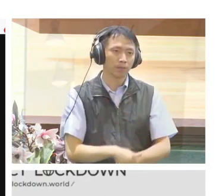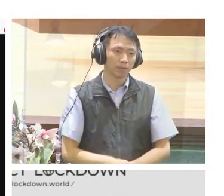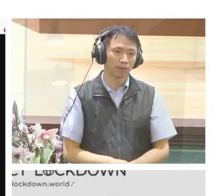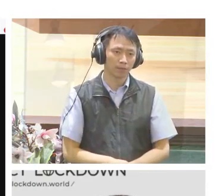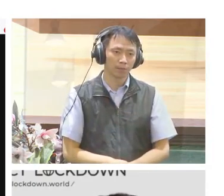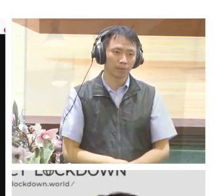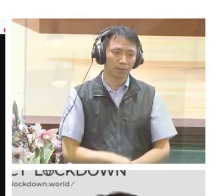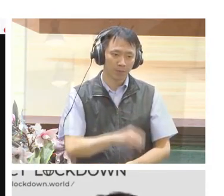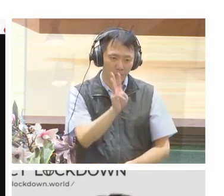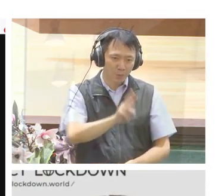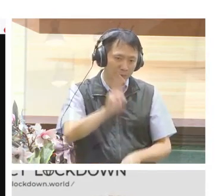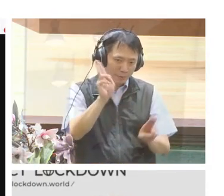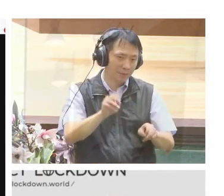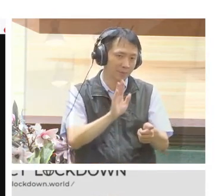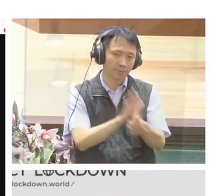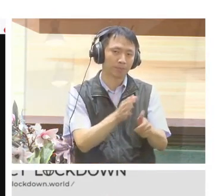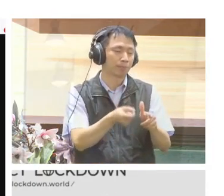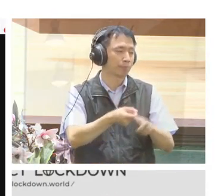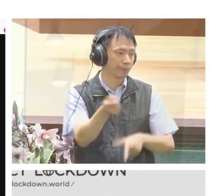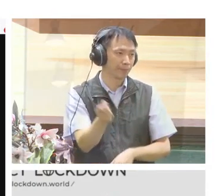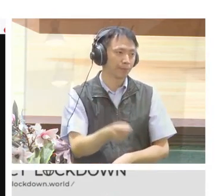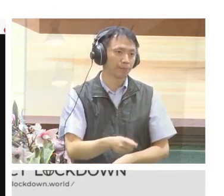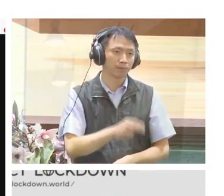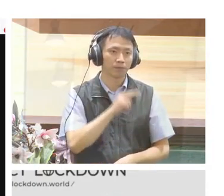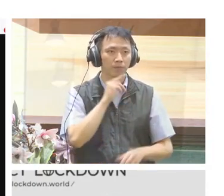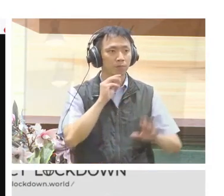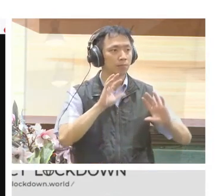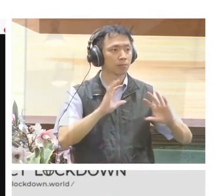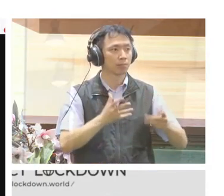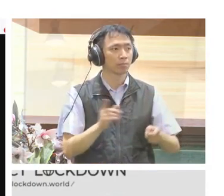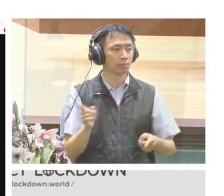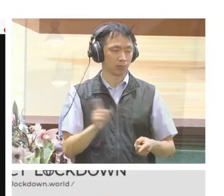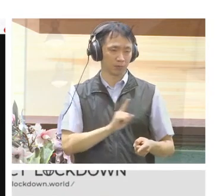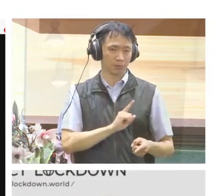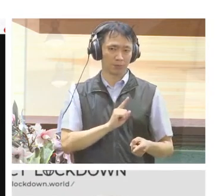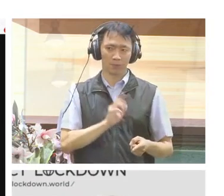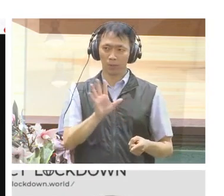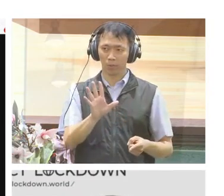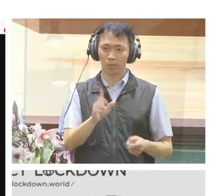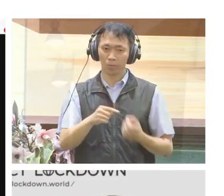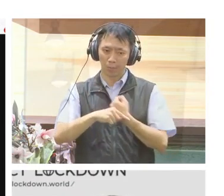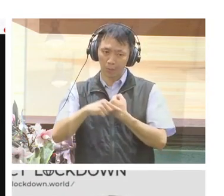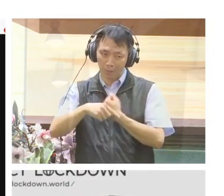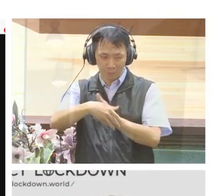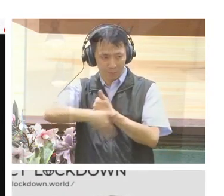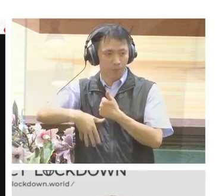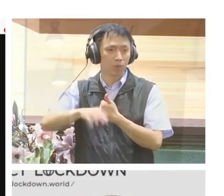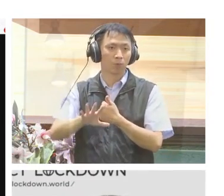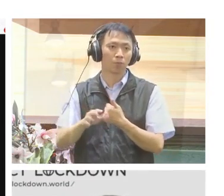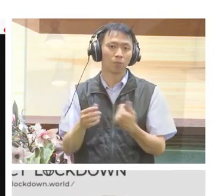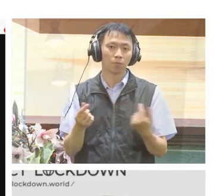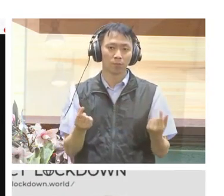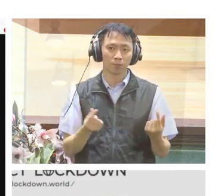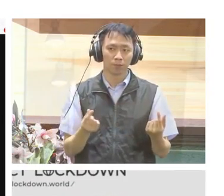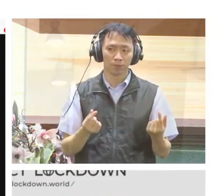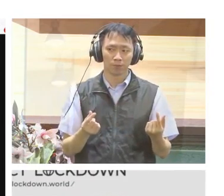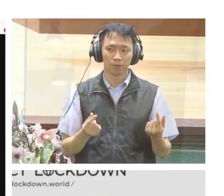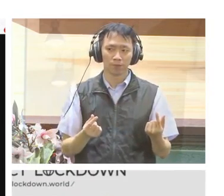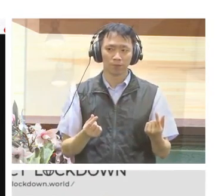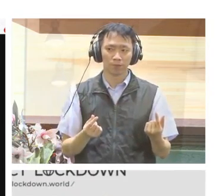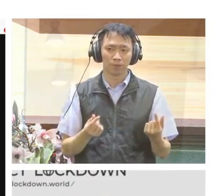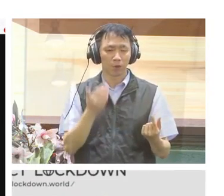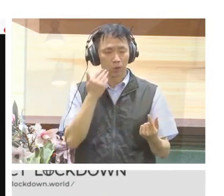The UK did an amazing, they rolled out a furlough system where they were paying people 80% of their wage. So there's been some good